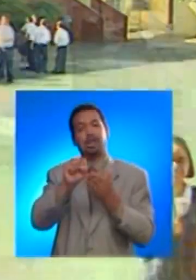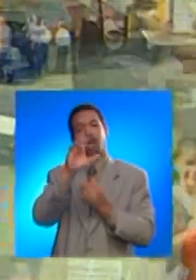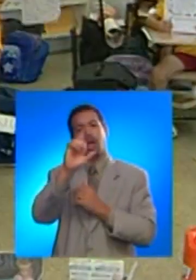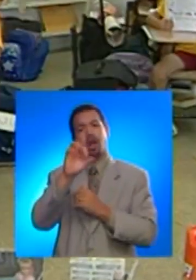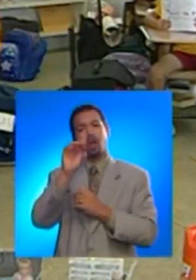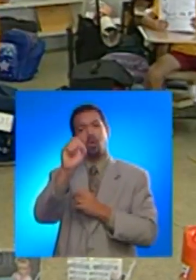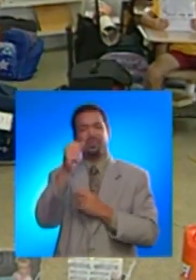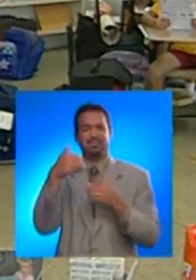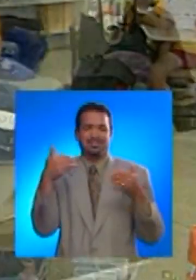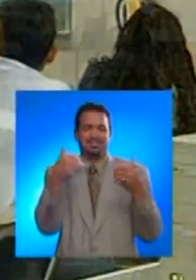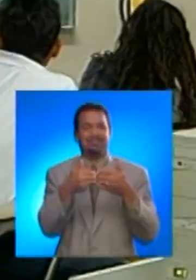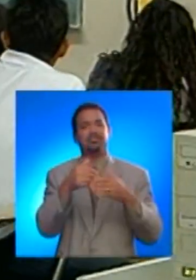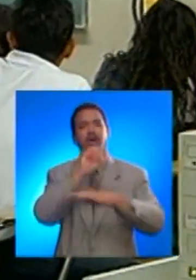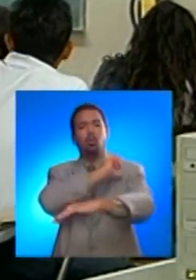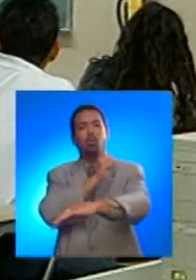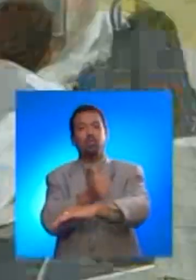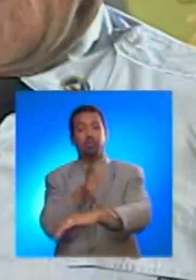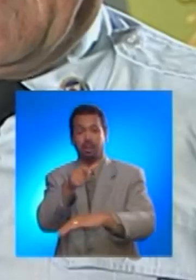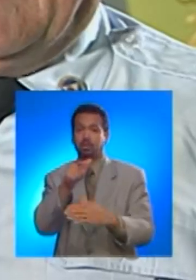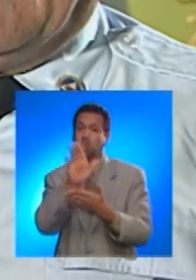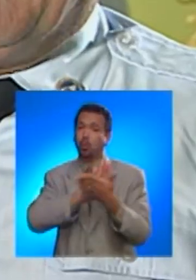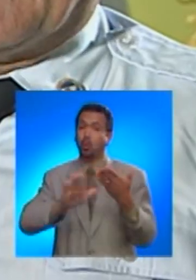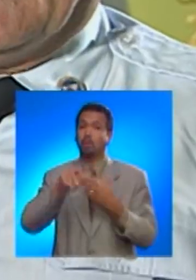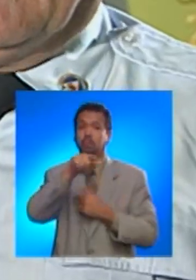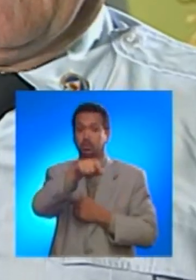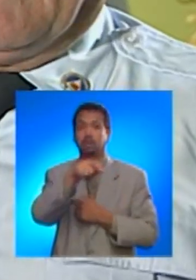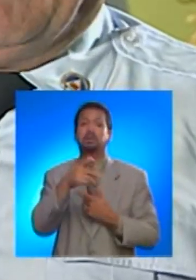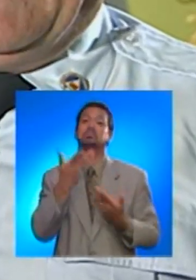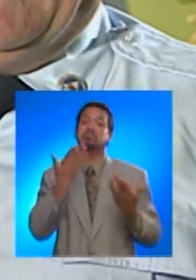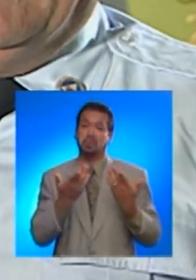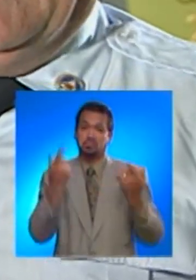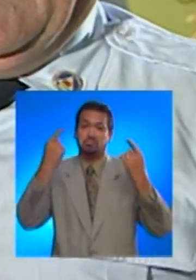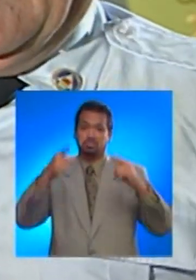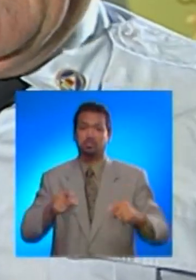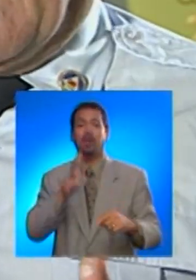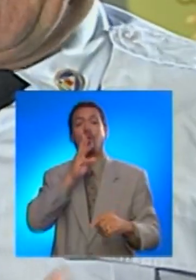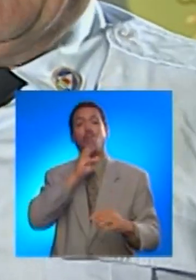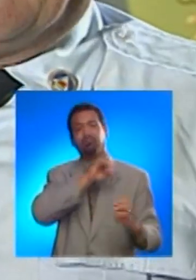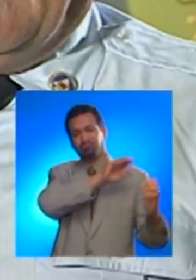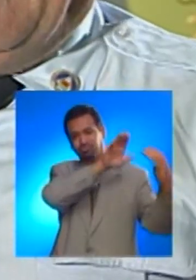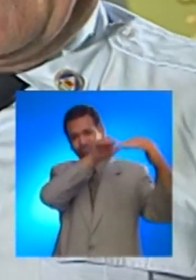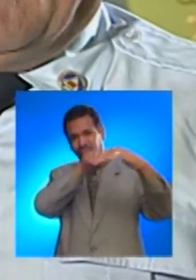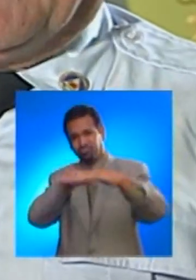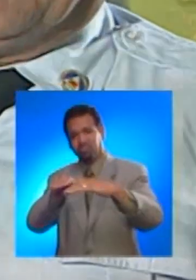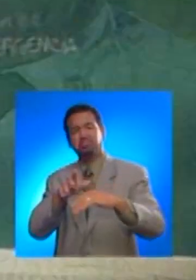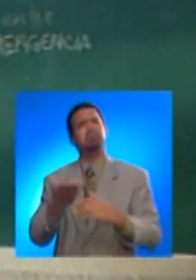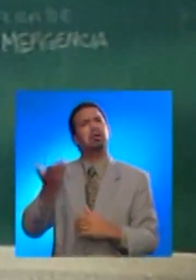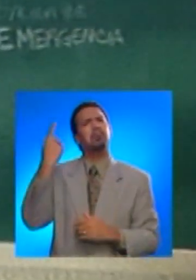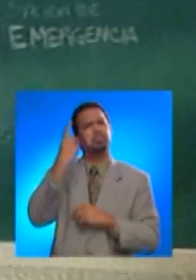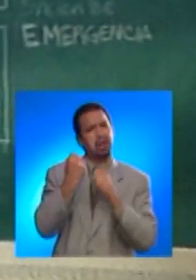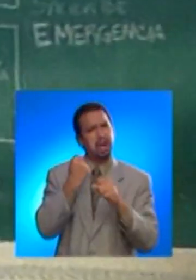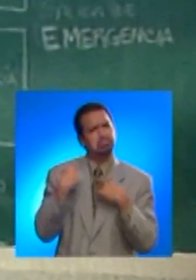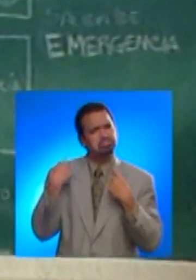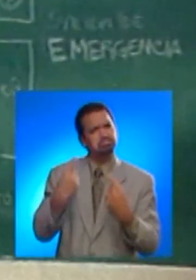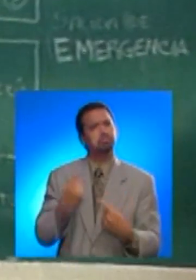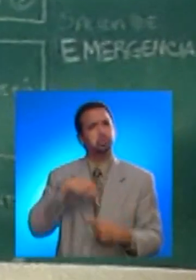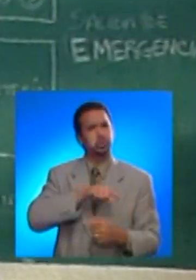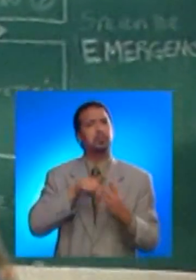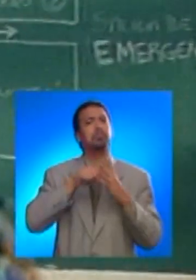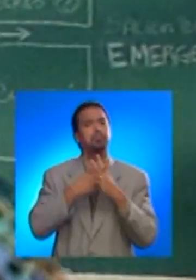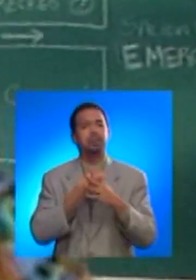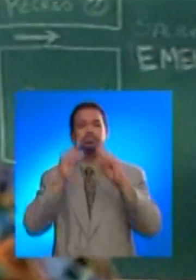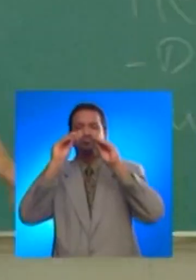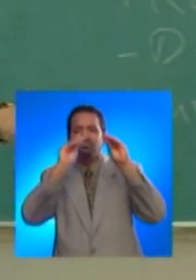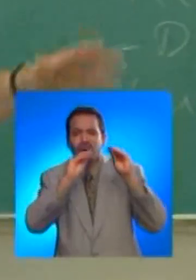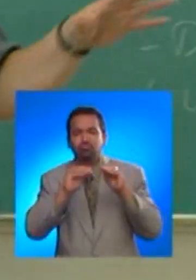School is located just across the street from the Aguadilla beach. It's one of the buildings most exposed to tsunami. A year ago,